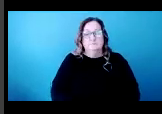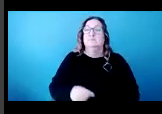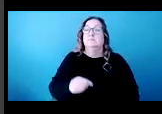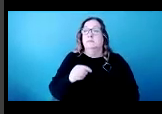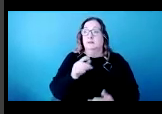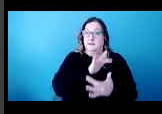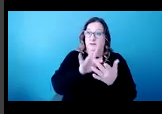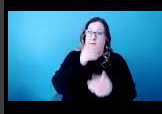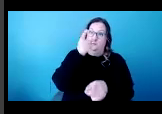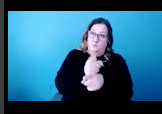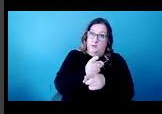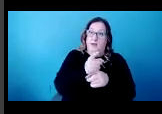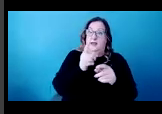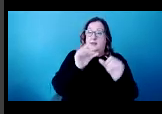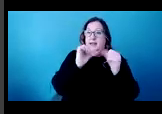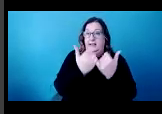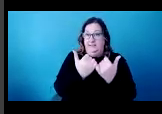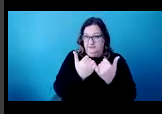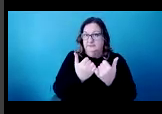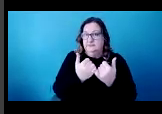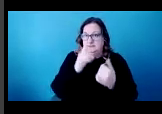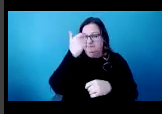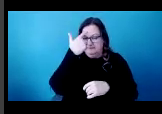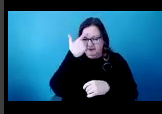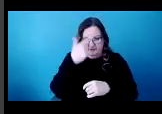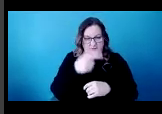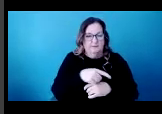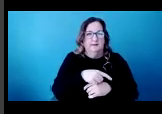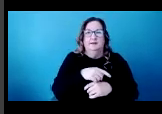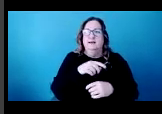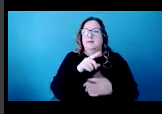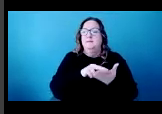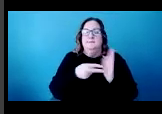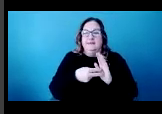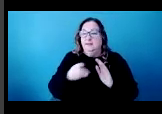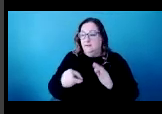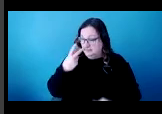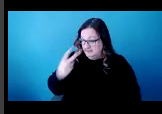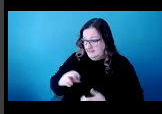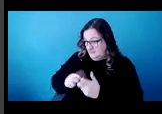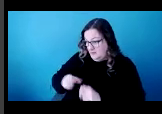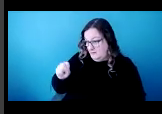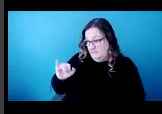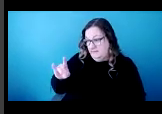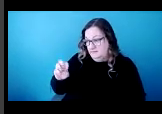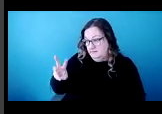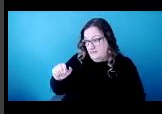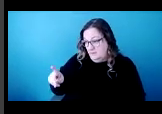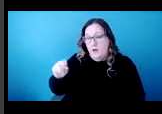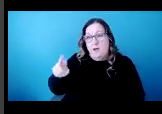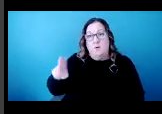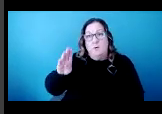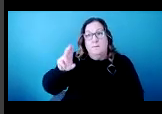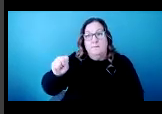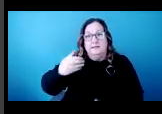public office, we mean you're probably not going to go straight to the governor with an issue with a bus stop in your community,